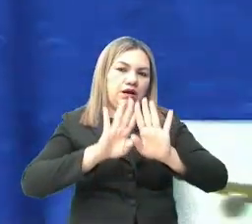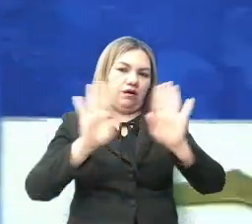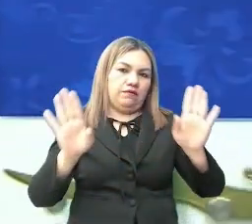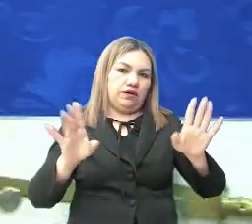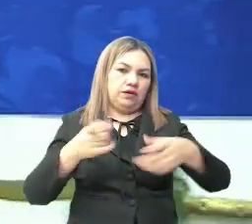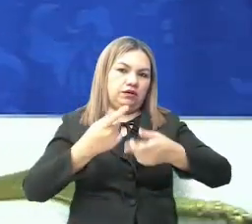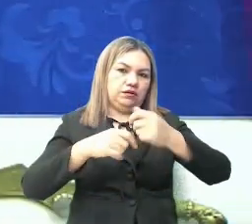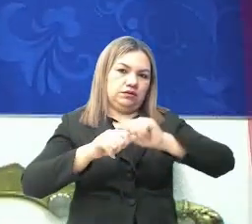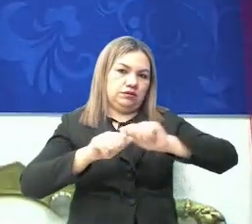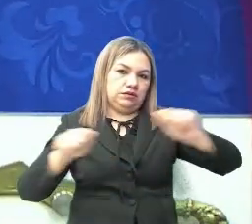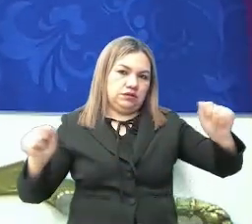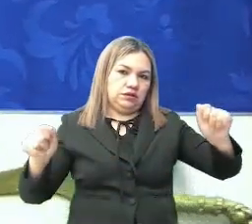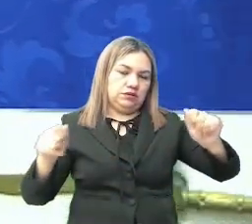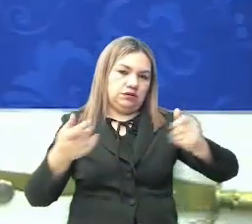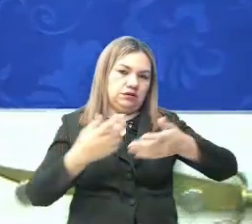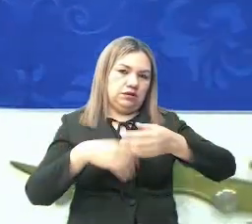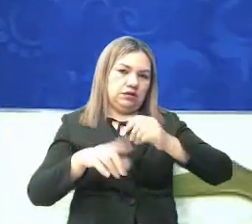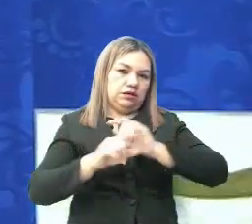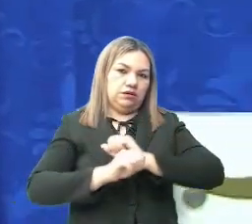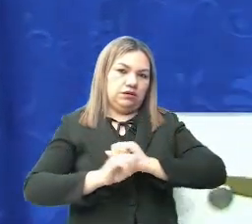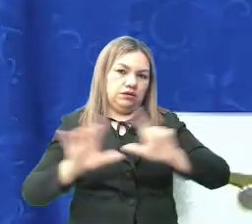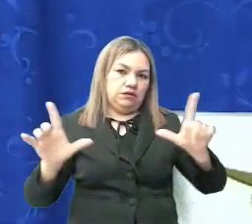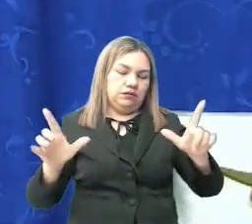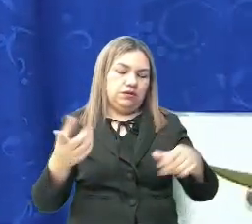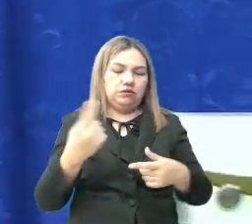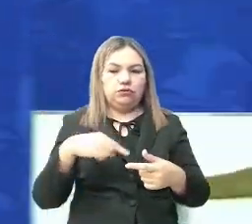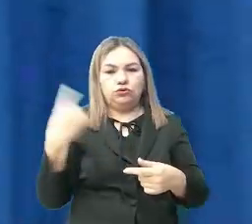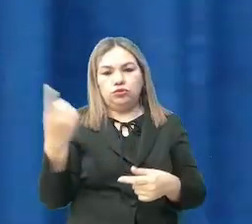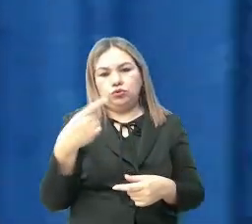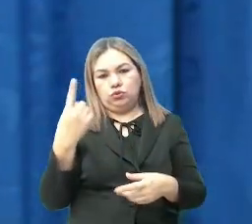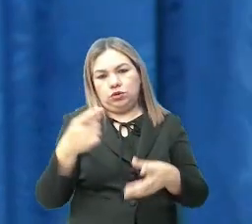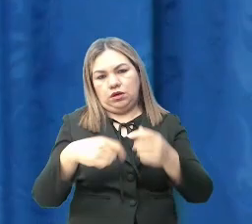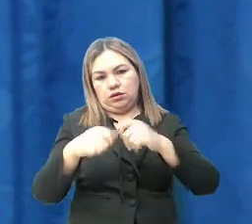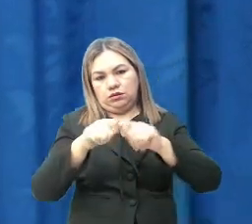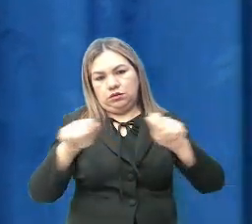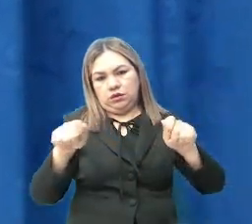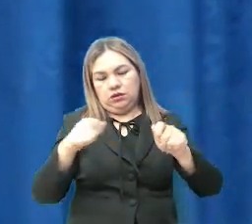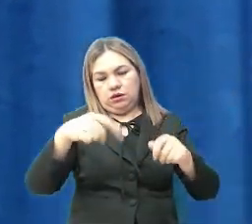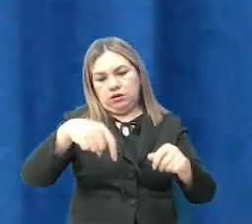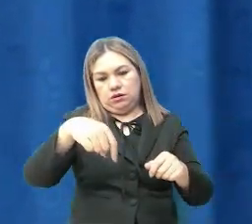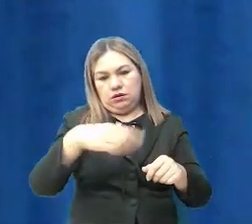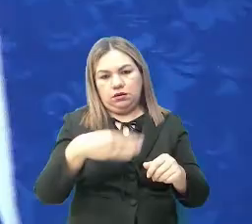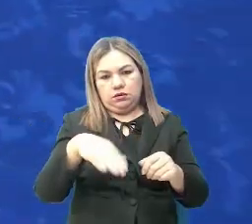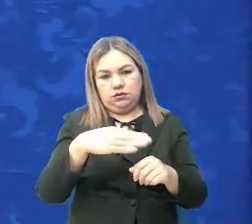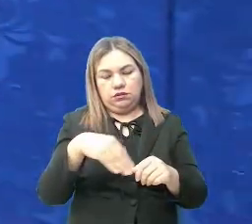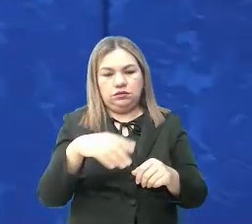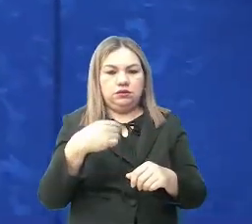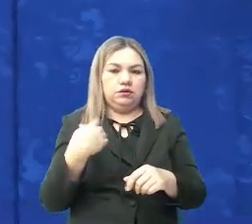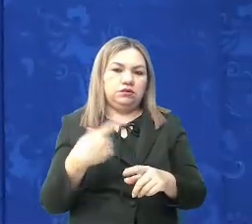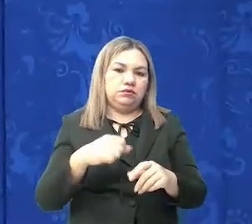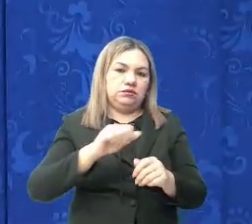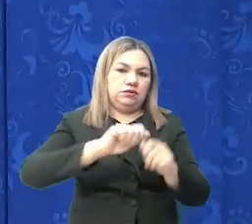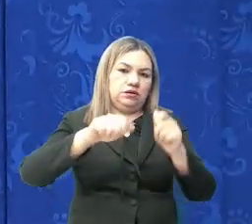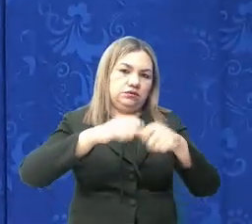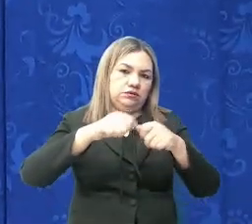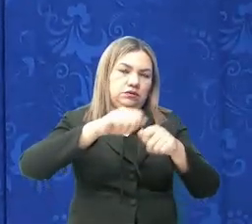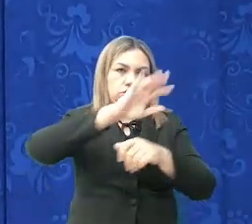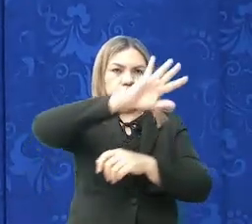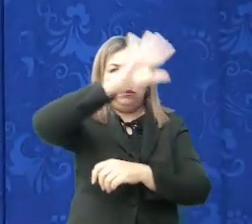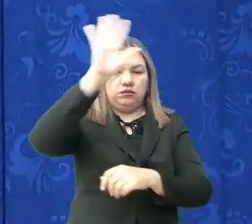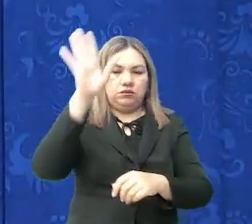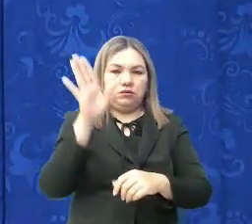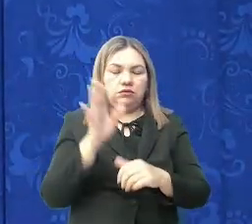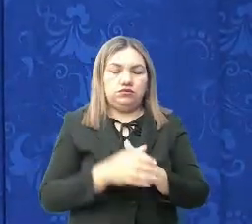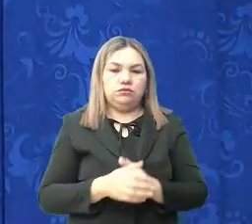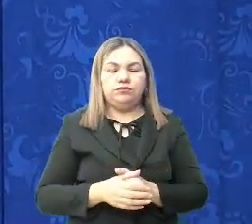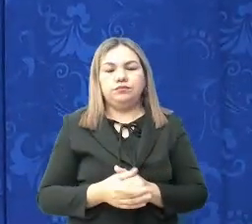ties and unties, because everything that you tie here on earth will be tied in heavens, and everything that you untie